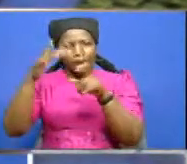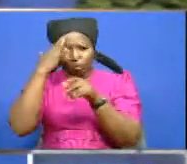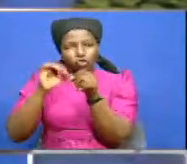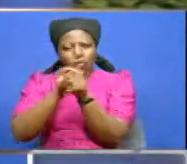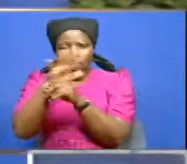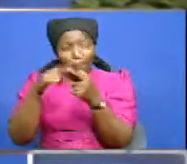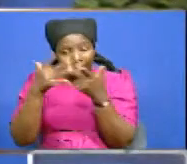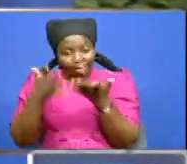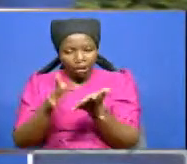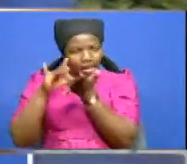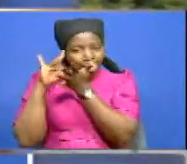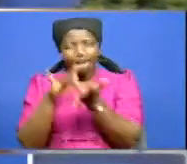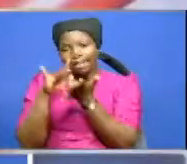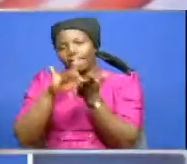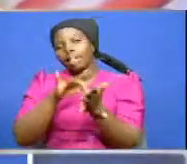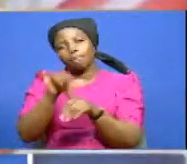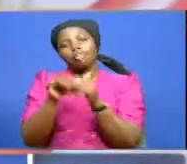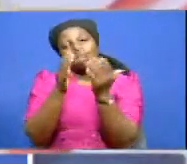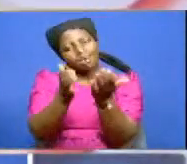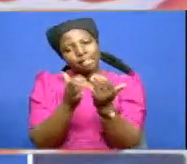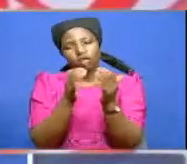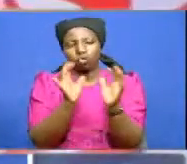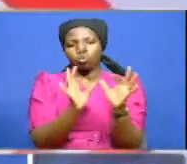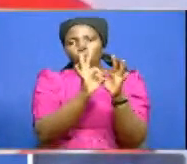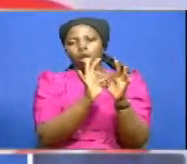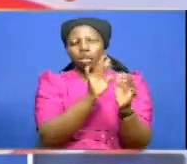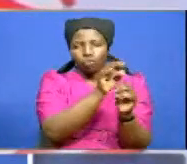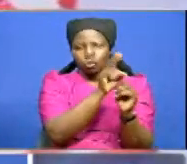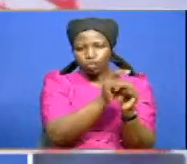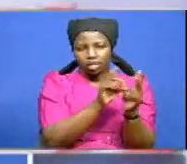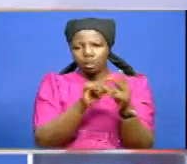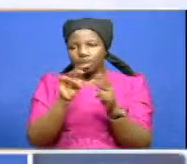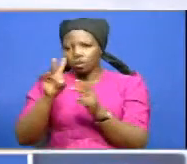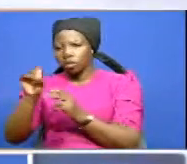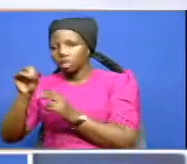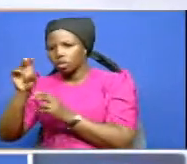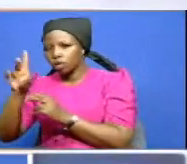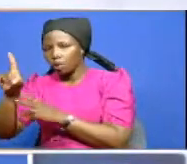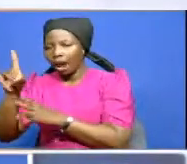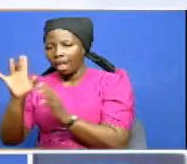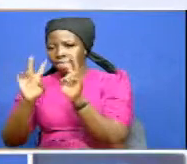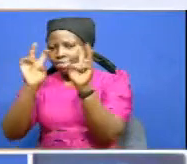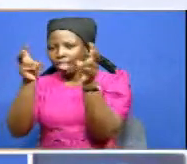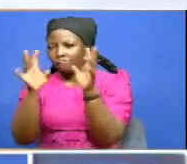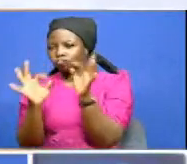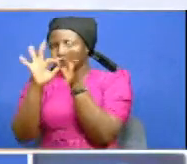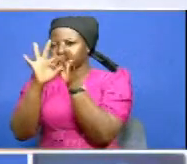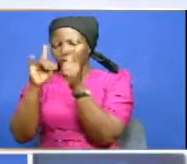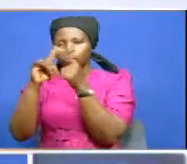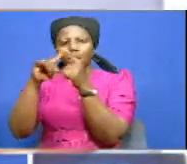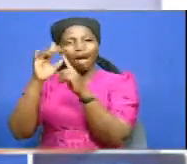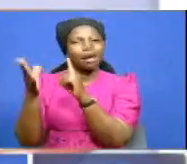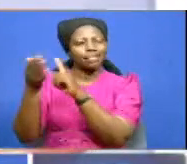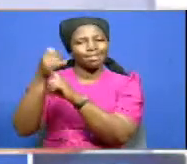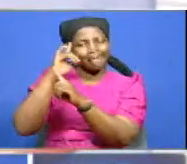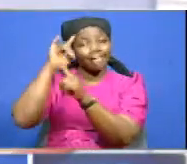but emphasized on the need to assimilate the 2020 and the 2021 themes to achieve the intended